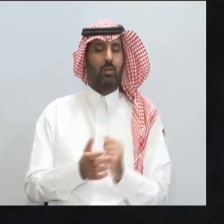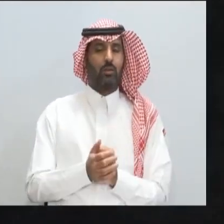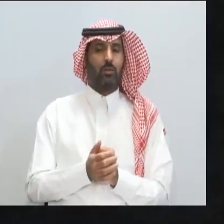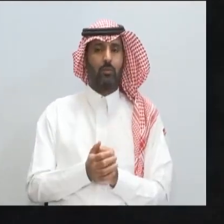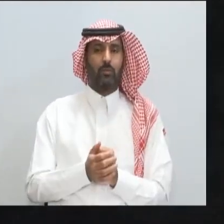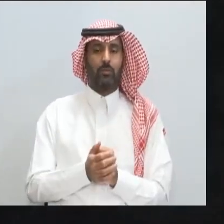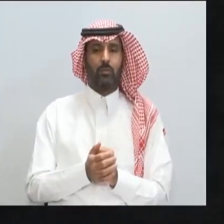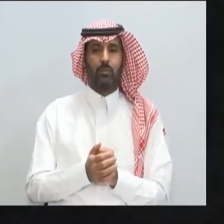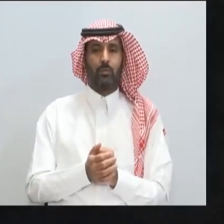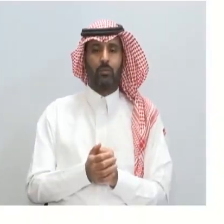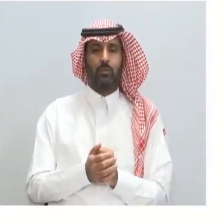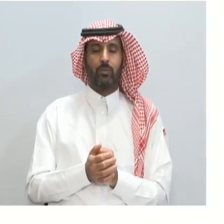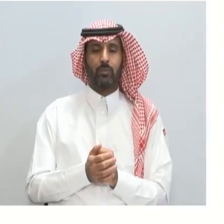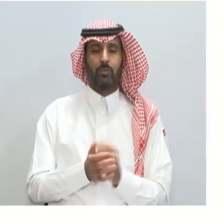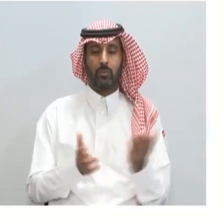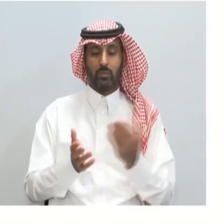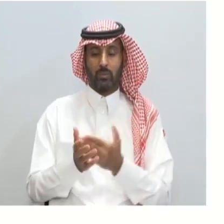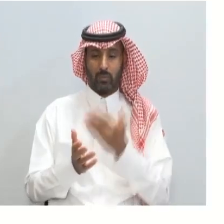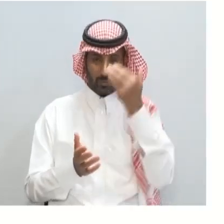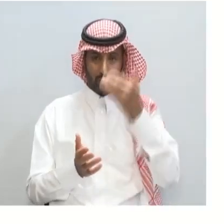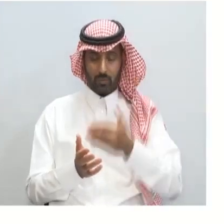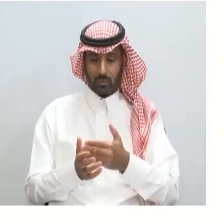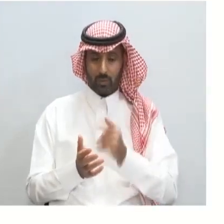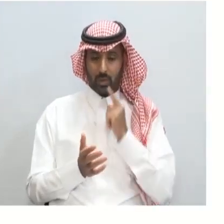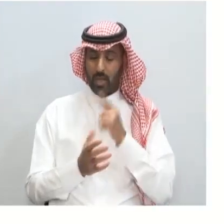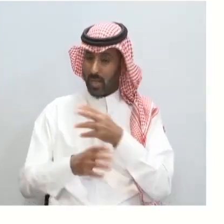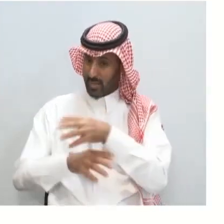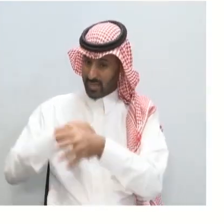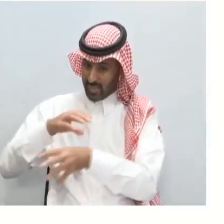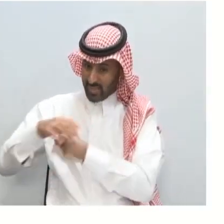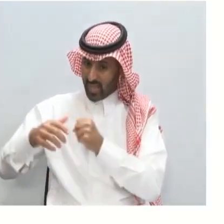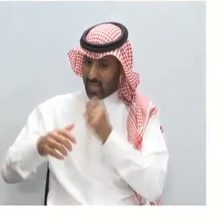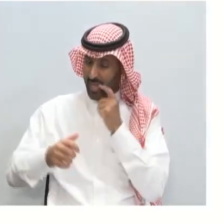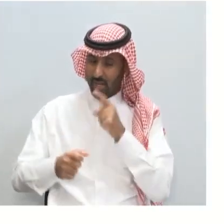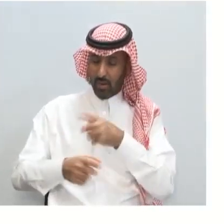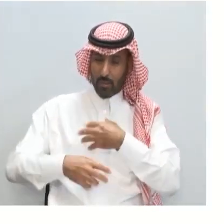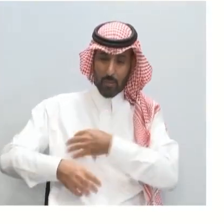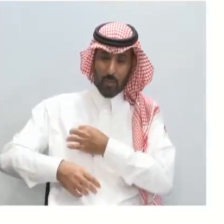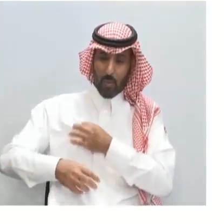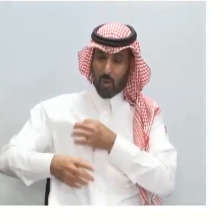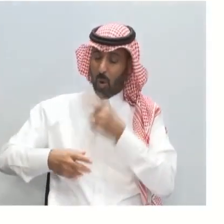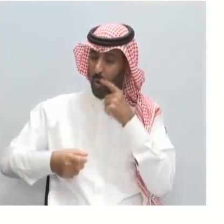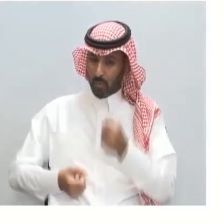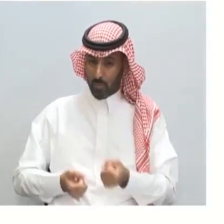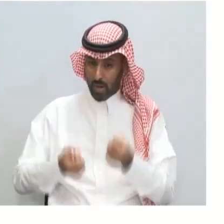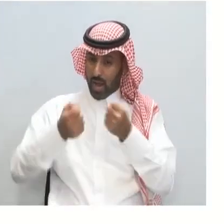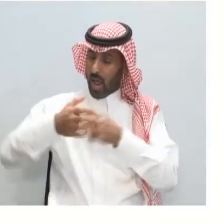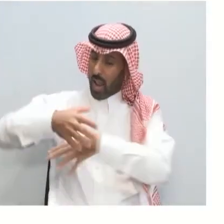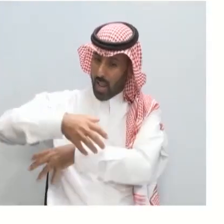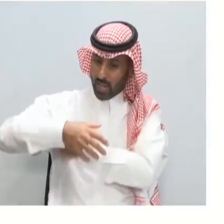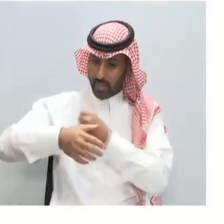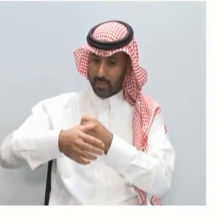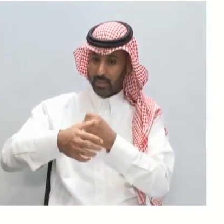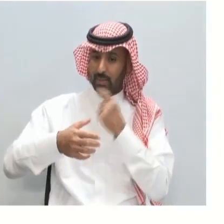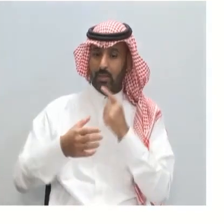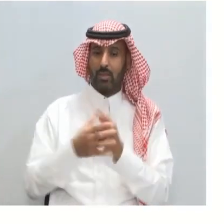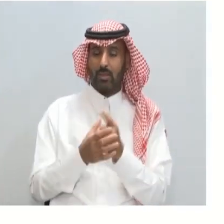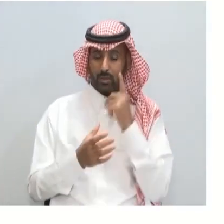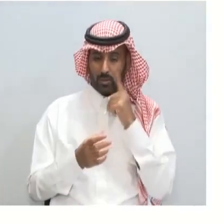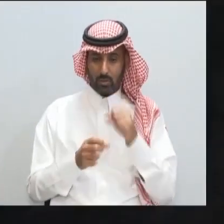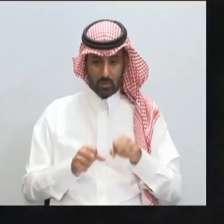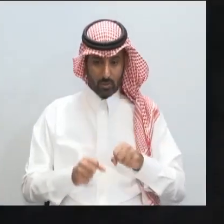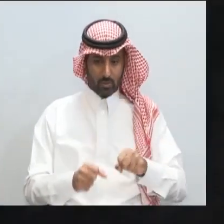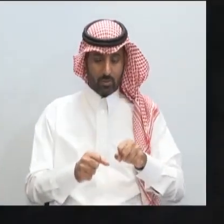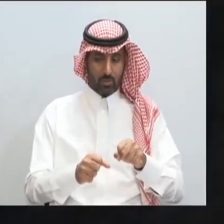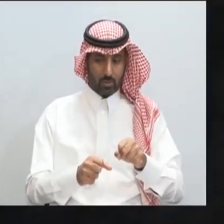doing? So he is stealing clothing from a store. So he went to a